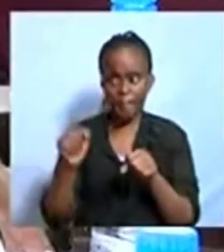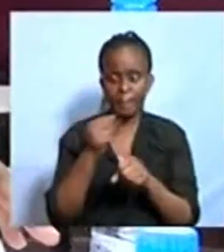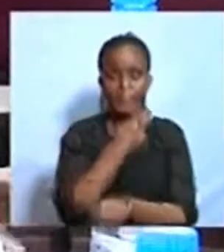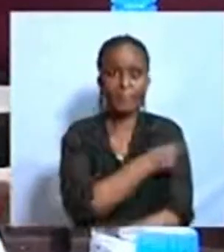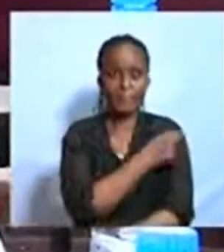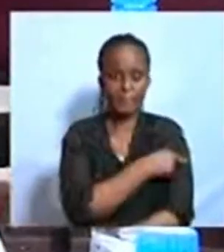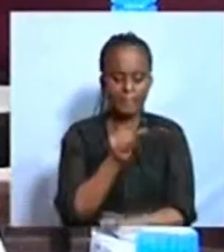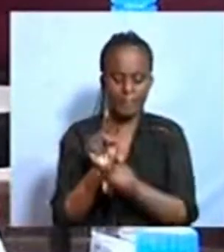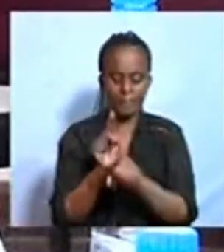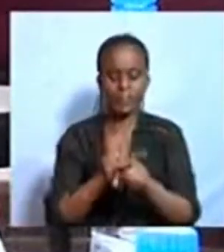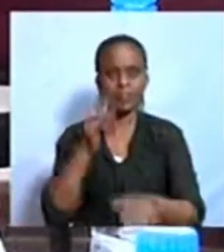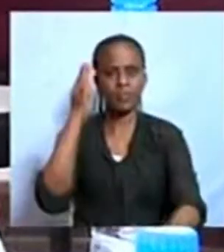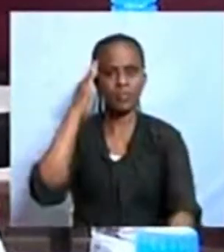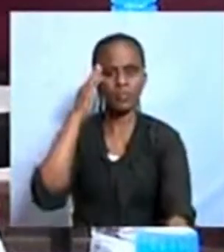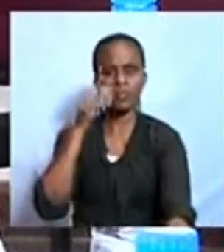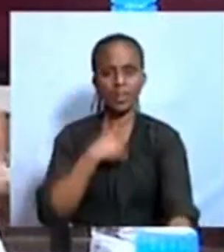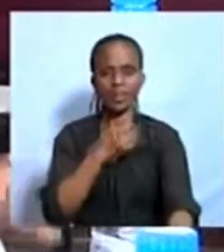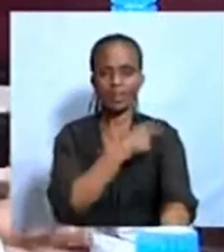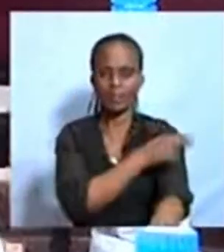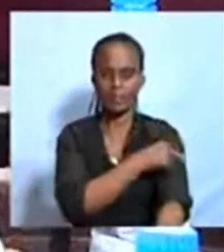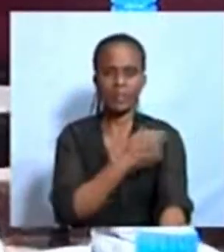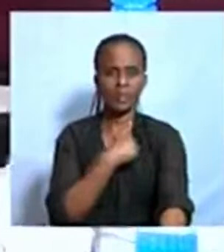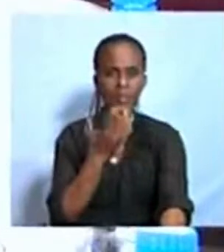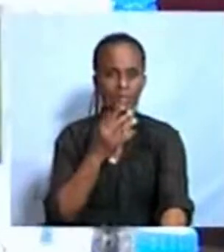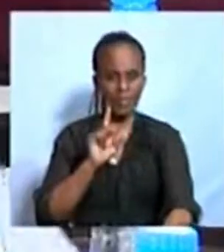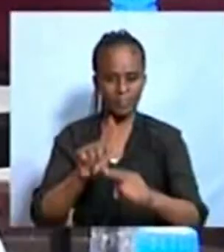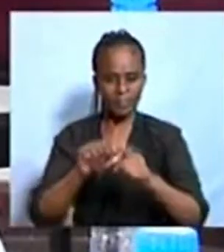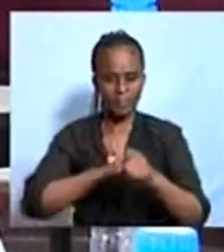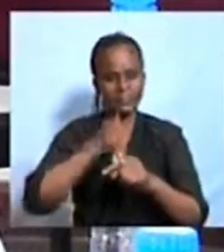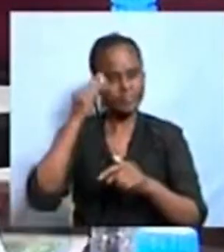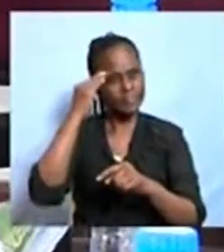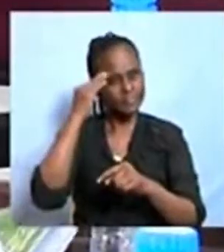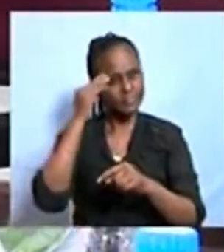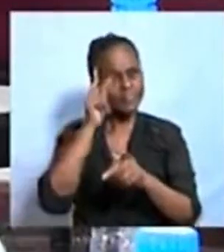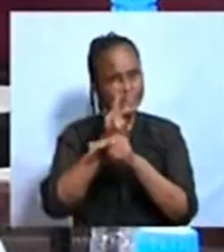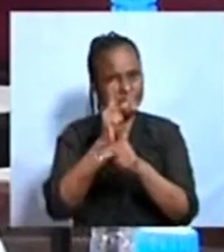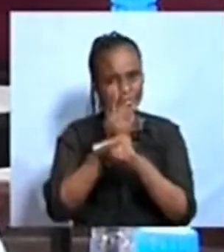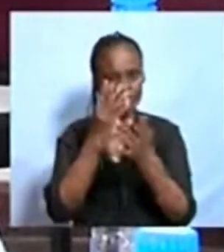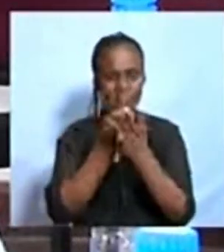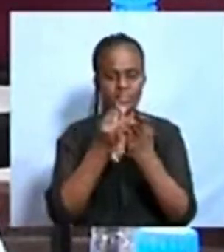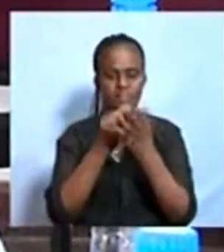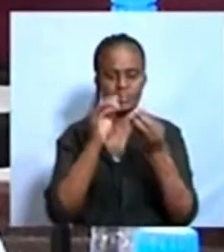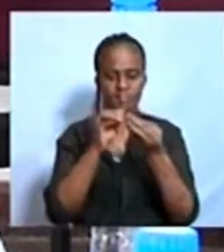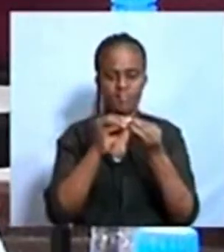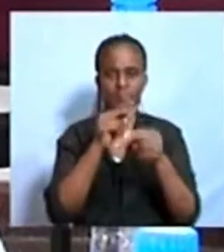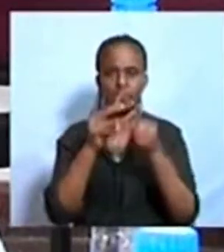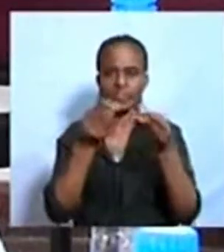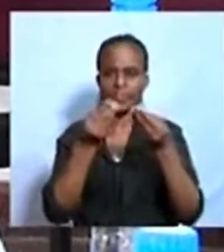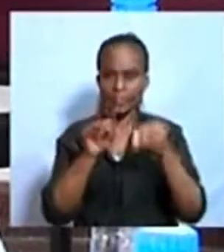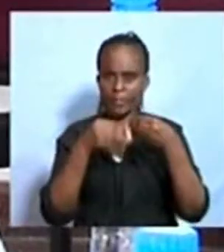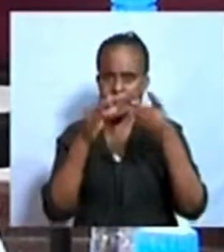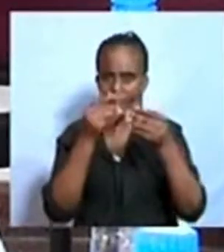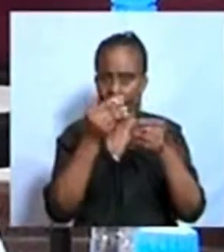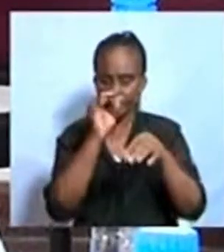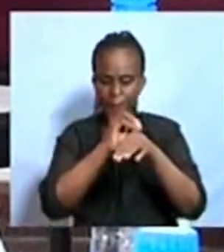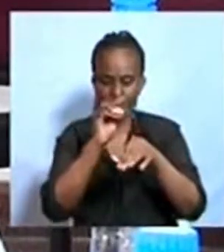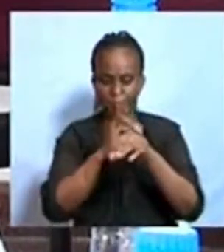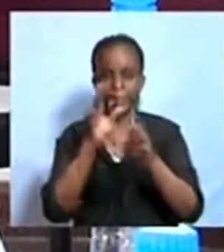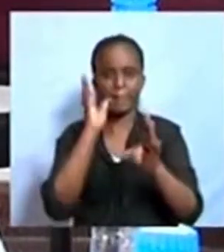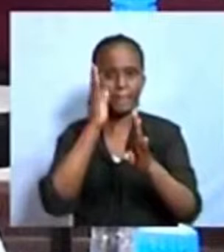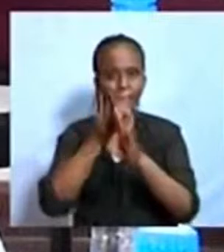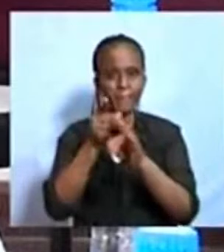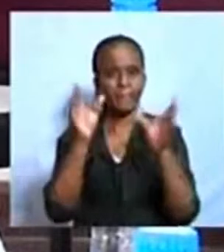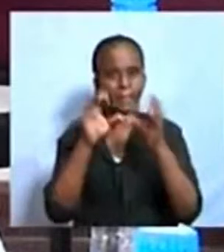hospital and discovered there are no medicines, and yet we know that the ministry is keeping a lot of money, then it gives an opportunity to this committee